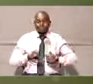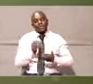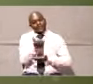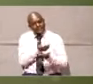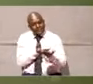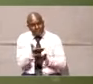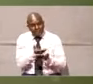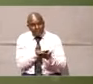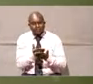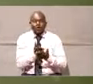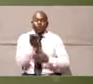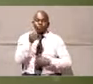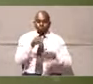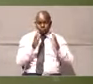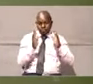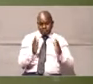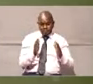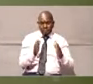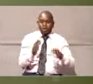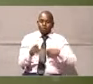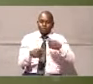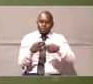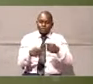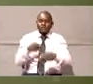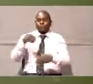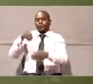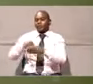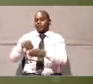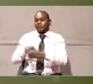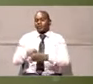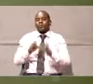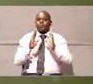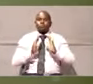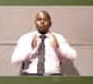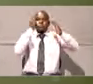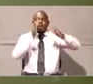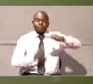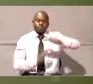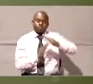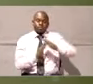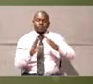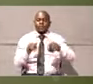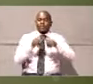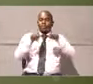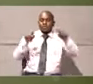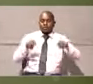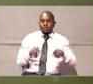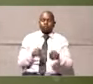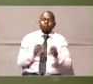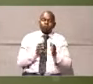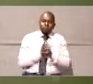discussion was more about the process of electing an archbishop behind that room. We will be bringing you